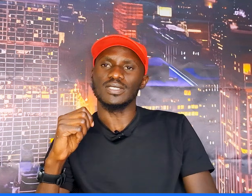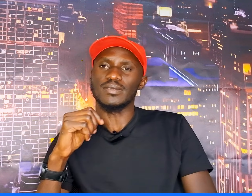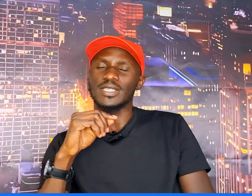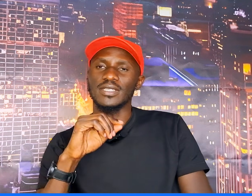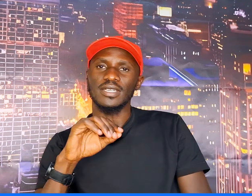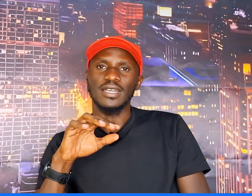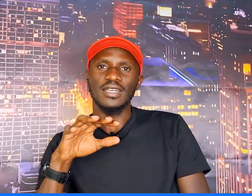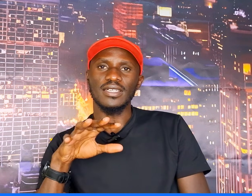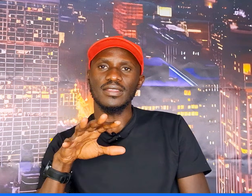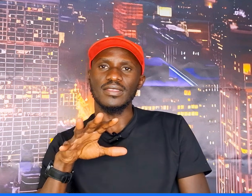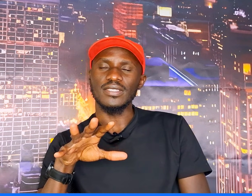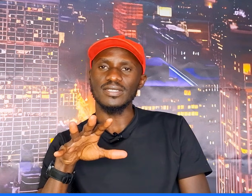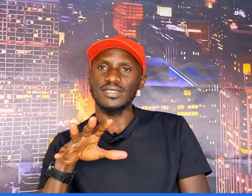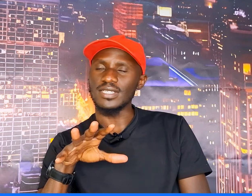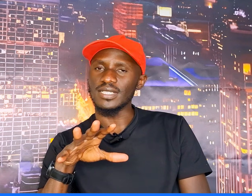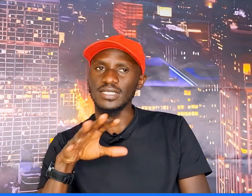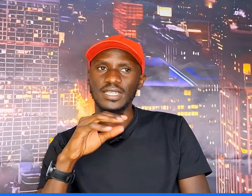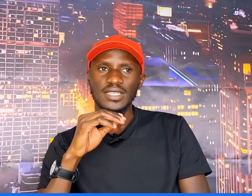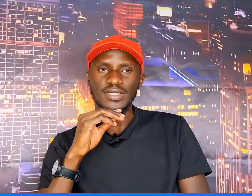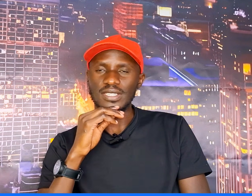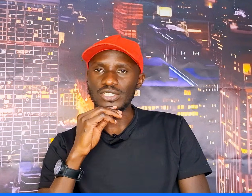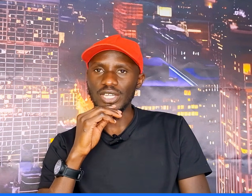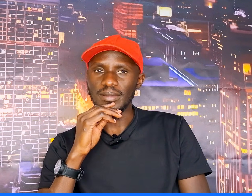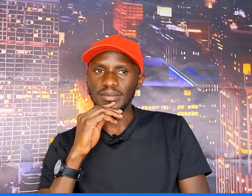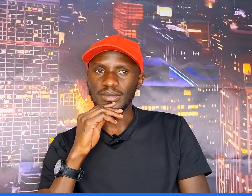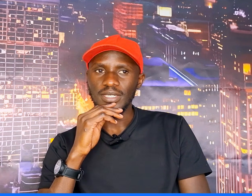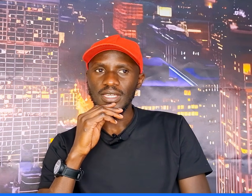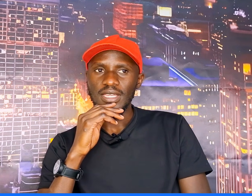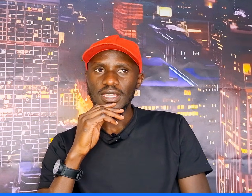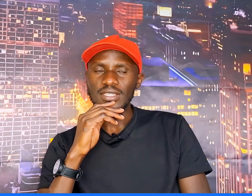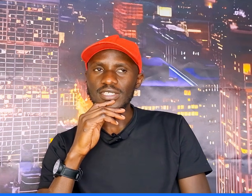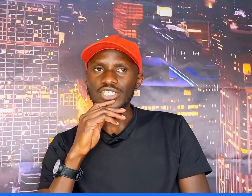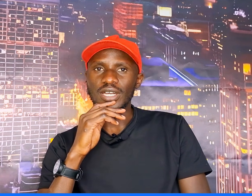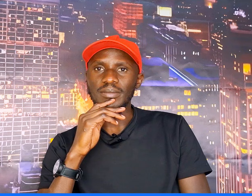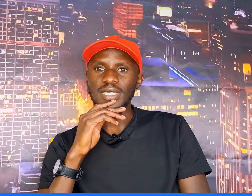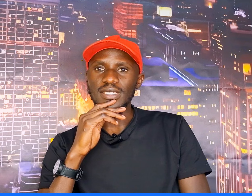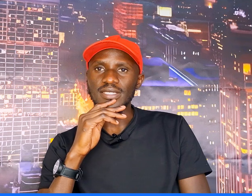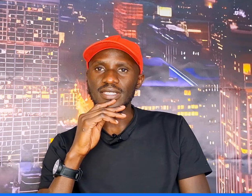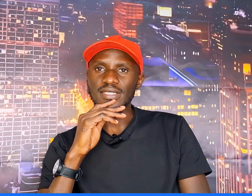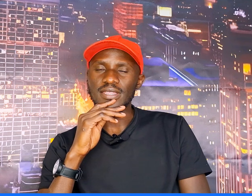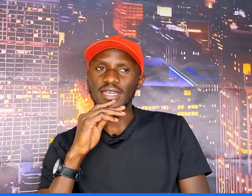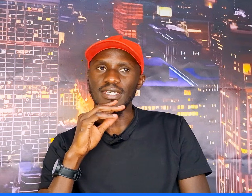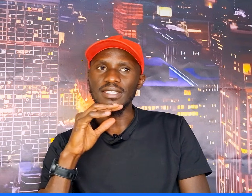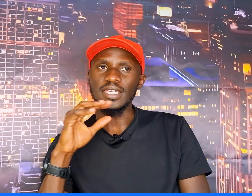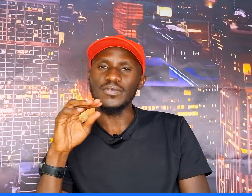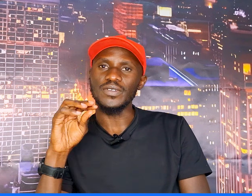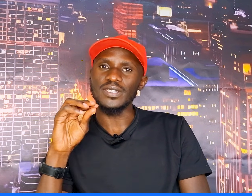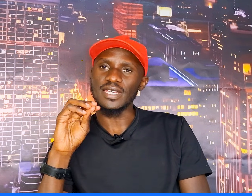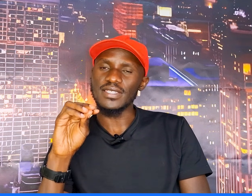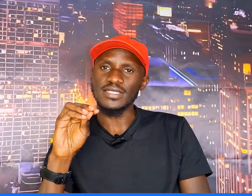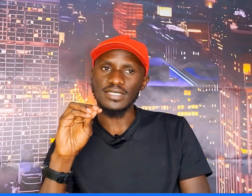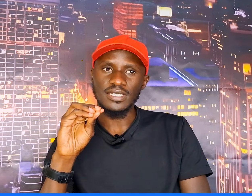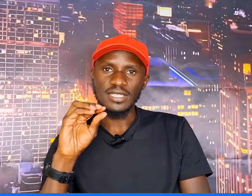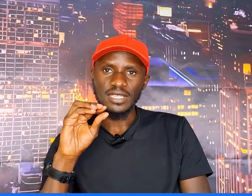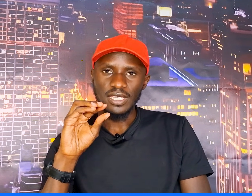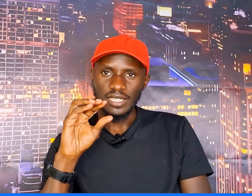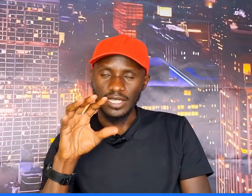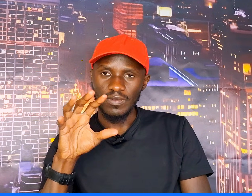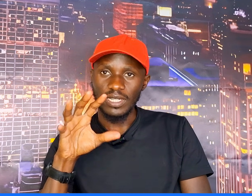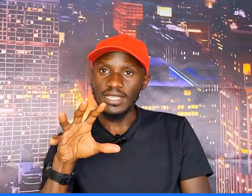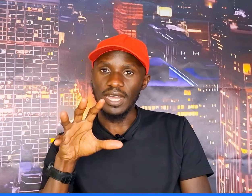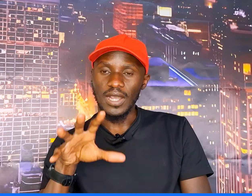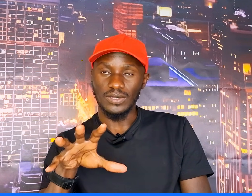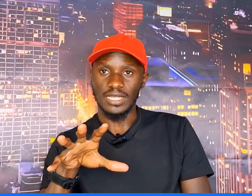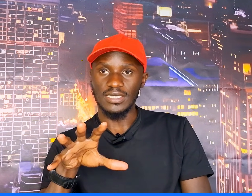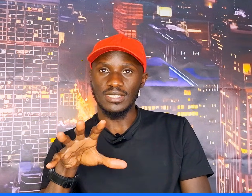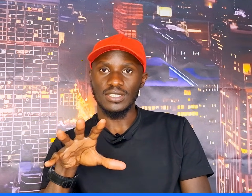Let me tell you something. This deal is a sham. It's a sham in a sense that if it doesn't